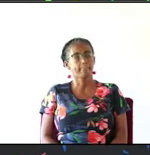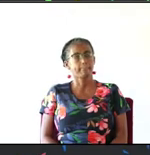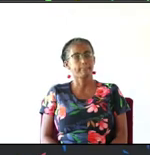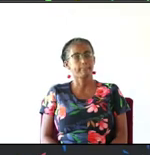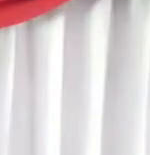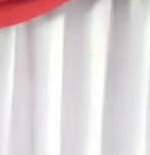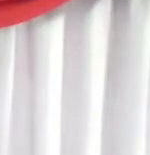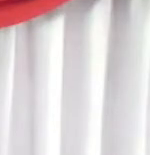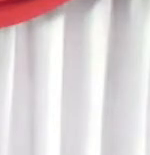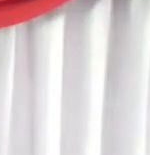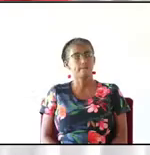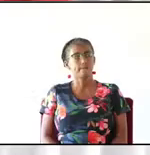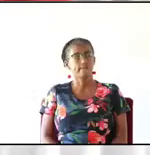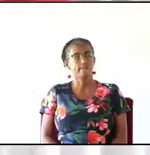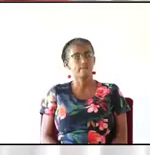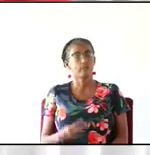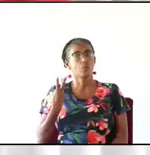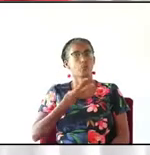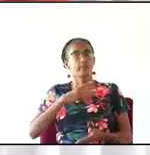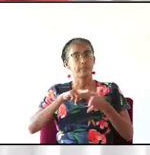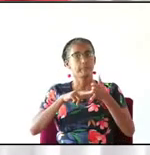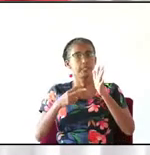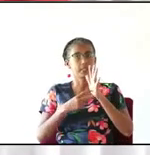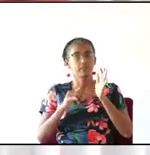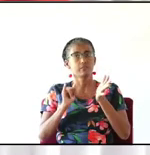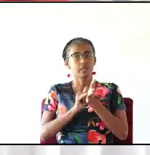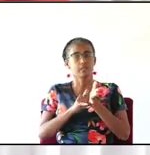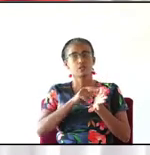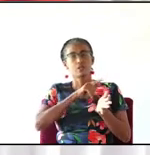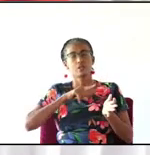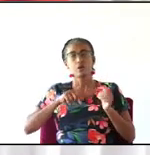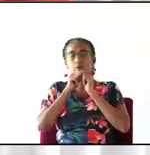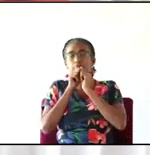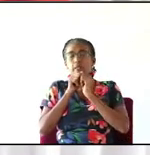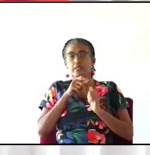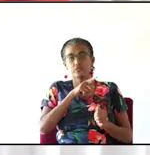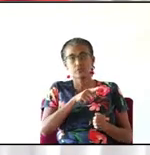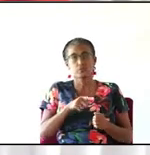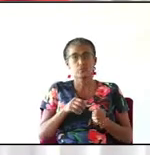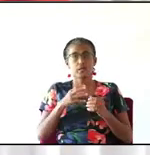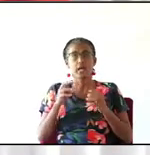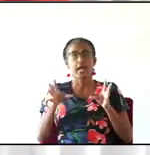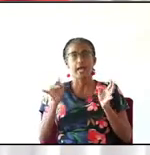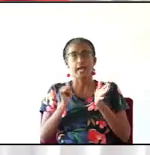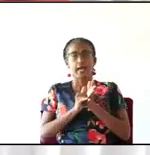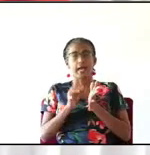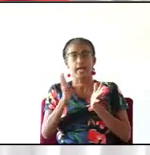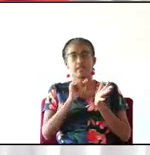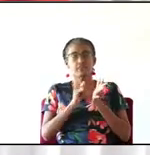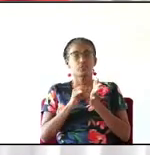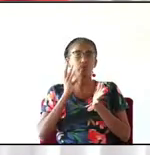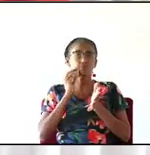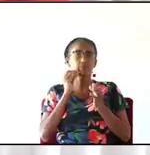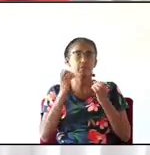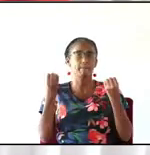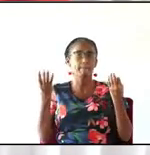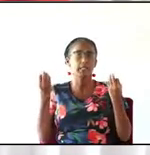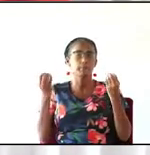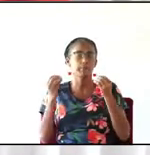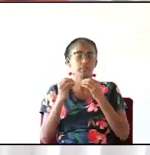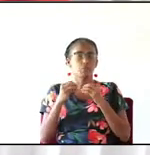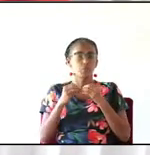Mean that the Lord will bless you and allow you to live and experience many more beautiful and fulfilling years for